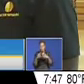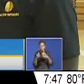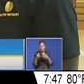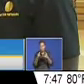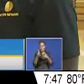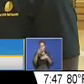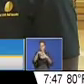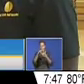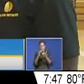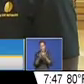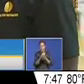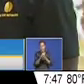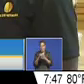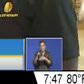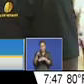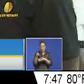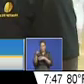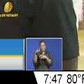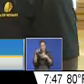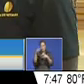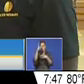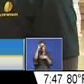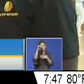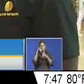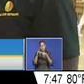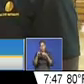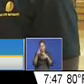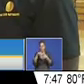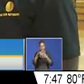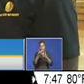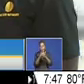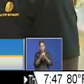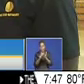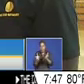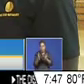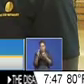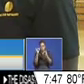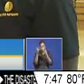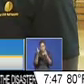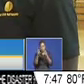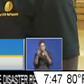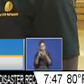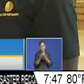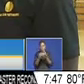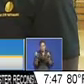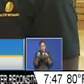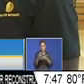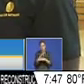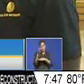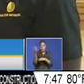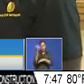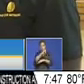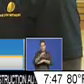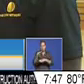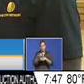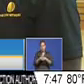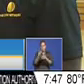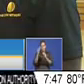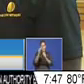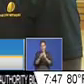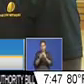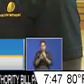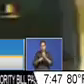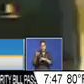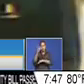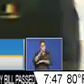system. These guys have to get used to that. I push players to the limit. These guys can tell you there are no off days. We practice every day.